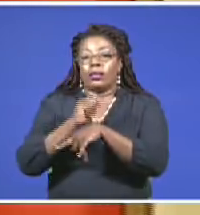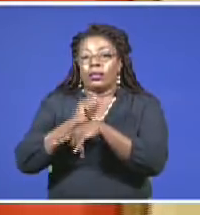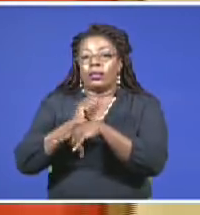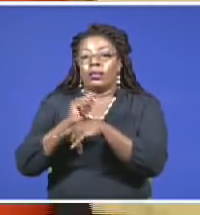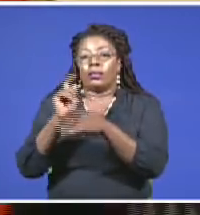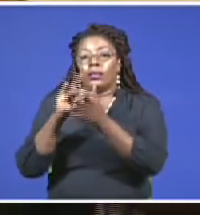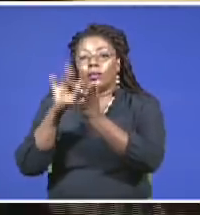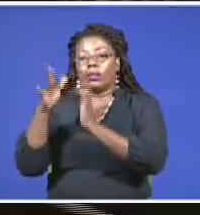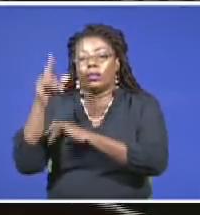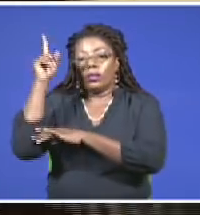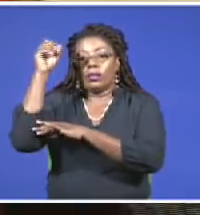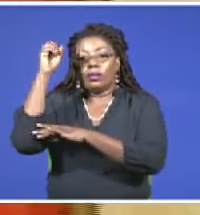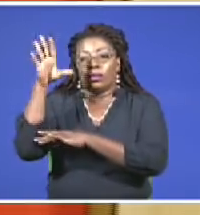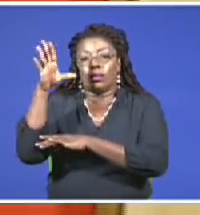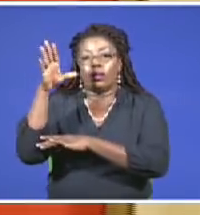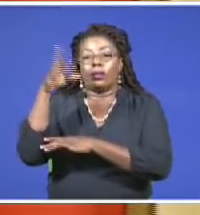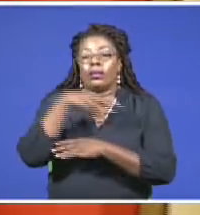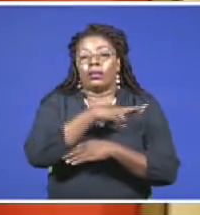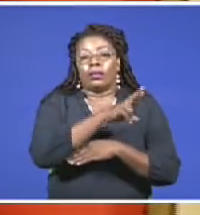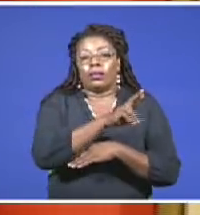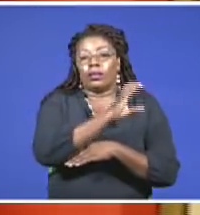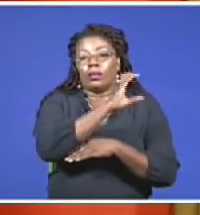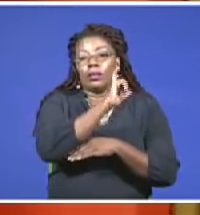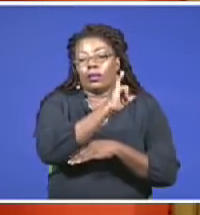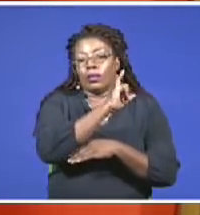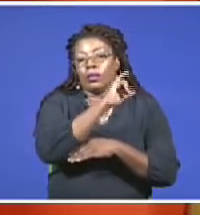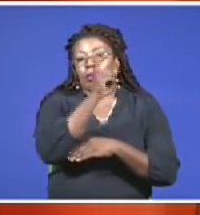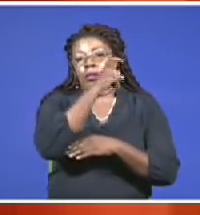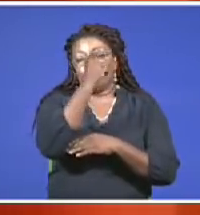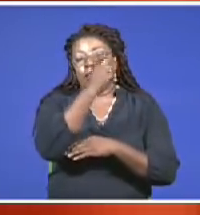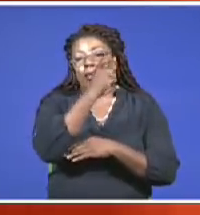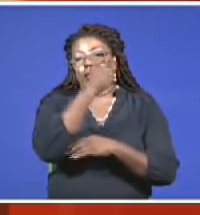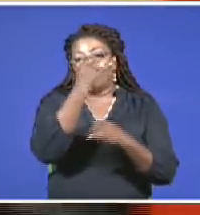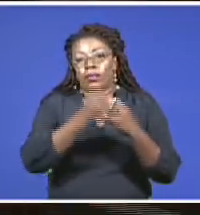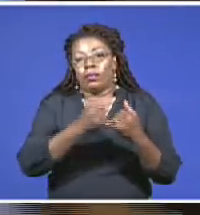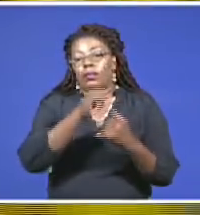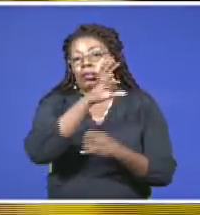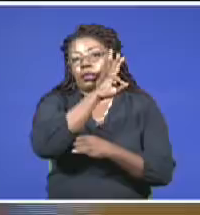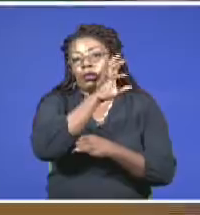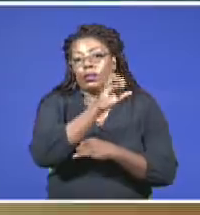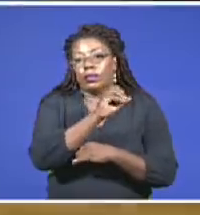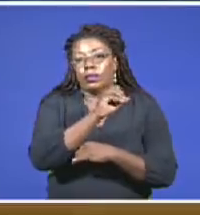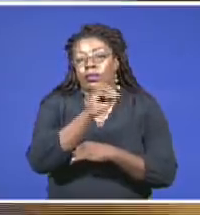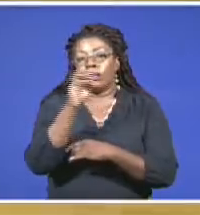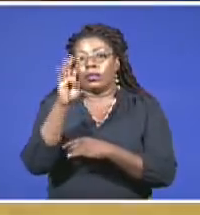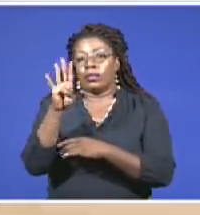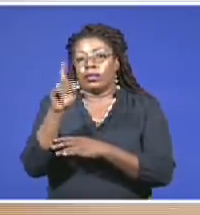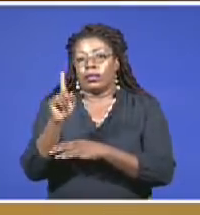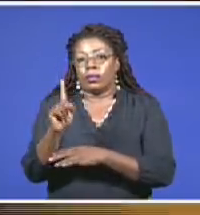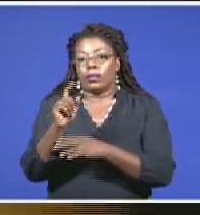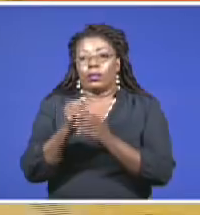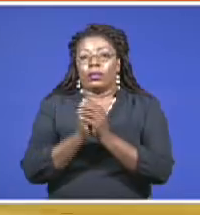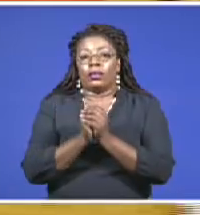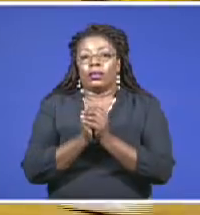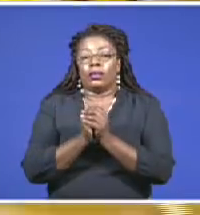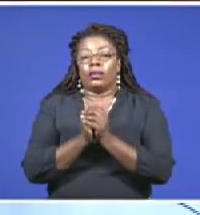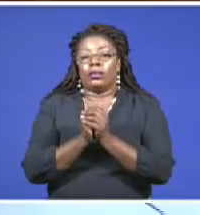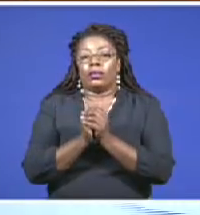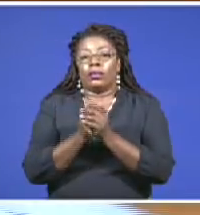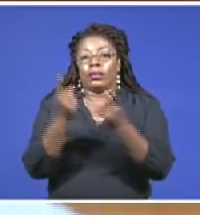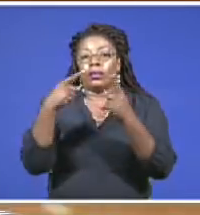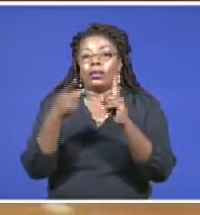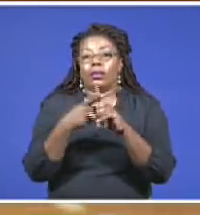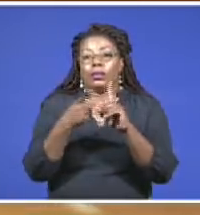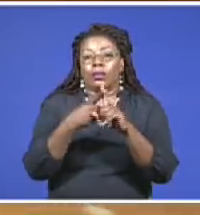the stretch, the Rattlers would come back, and they win this one by a final of 60-41. When it comes to the